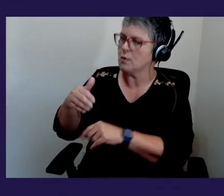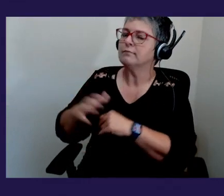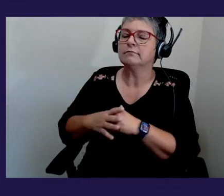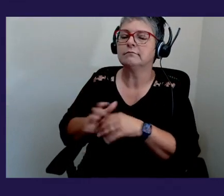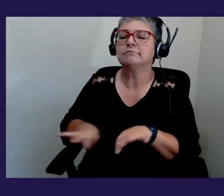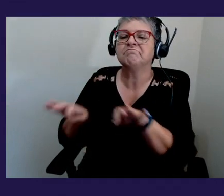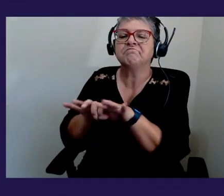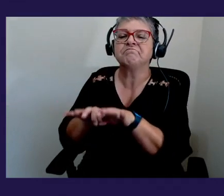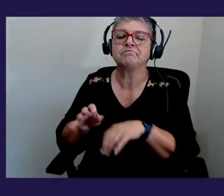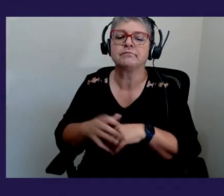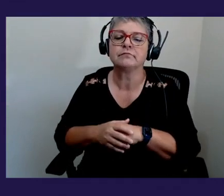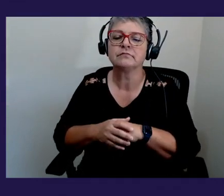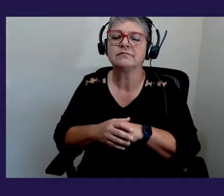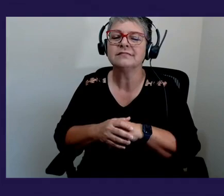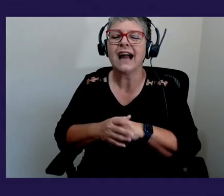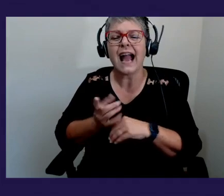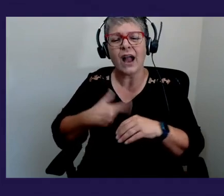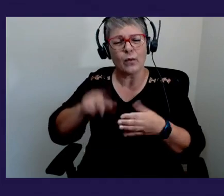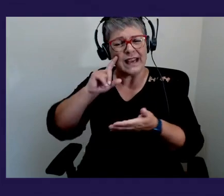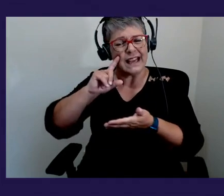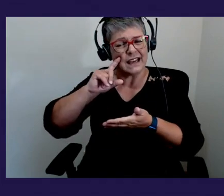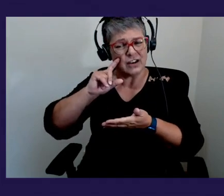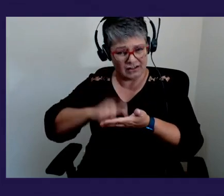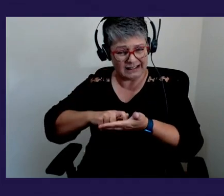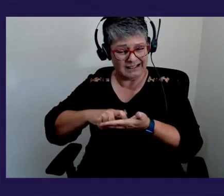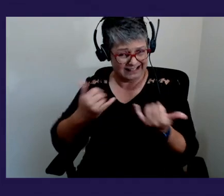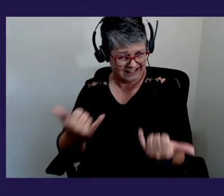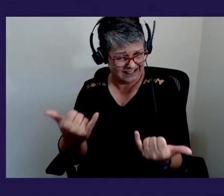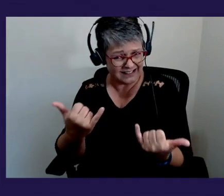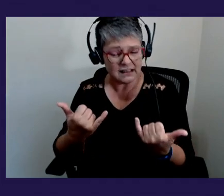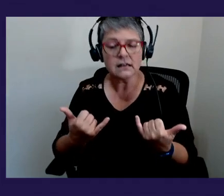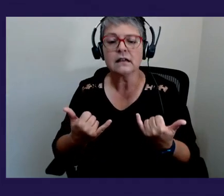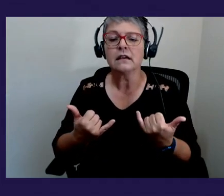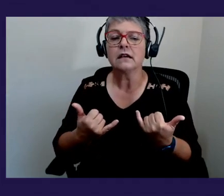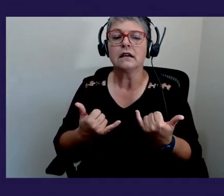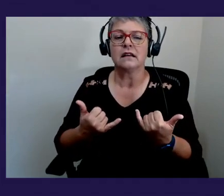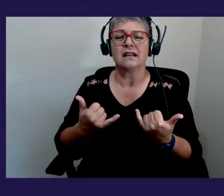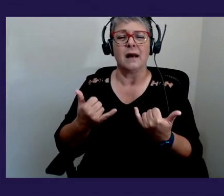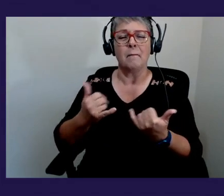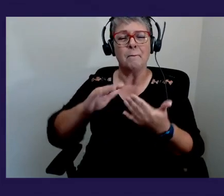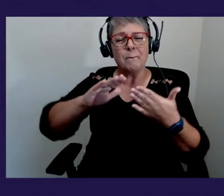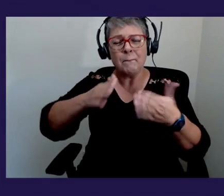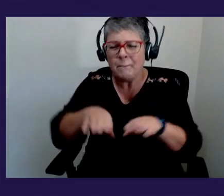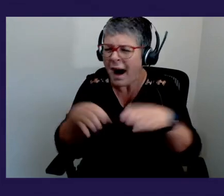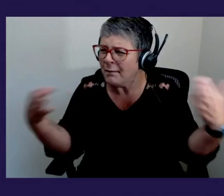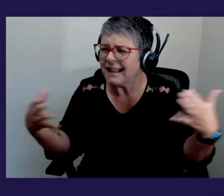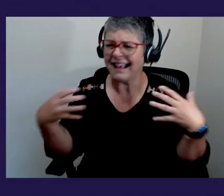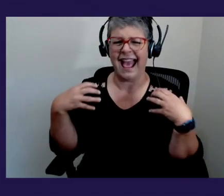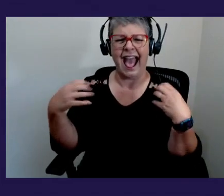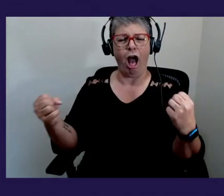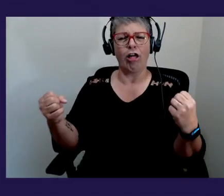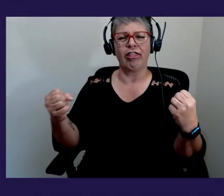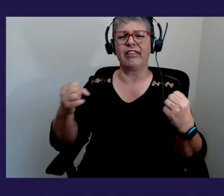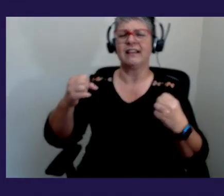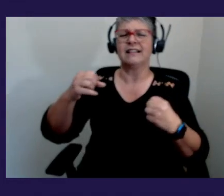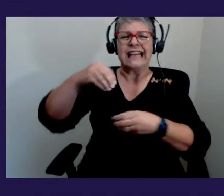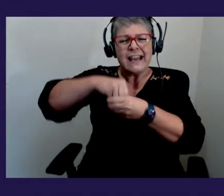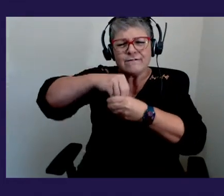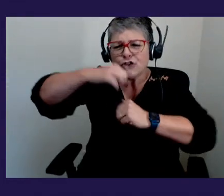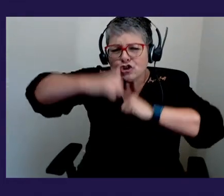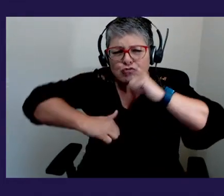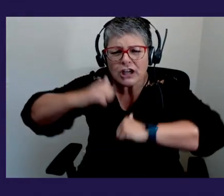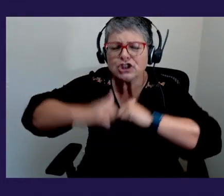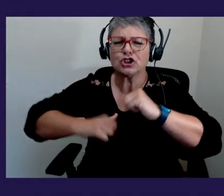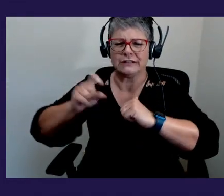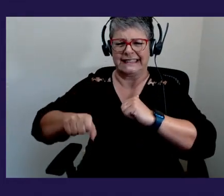recognize that we need to make some changes in the public health infrastructure, including training the